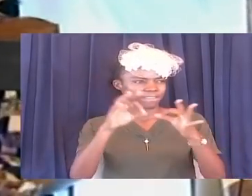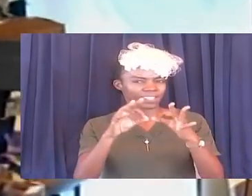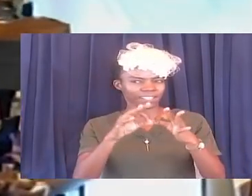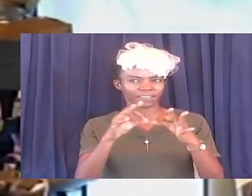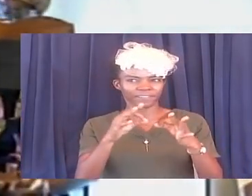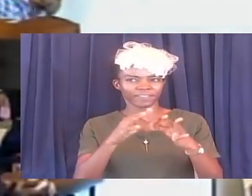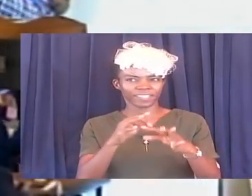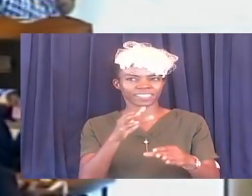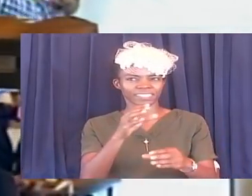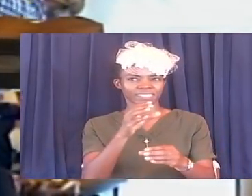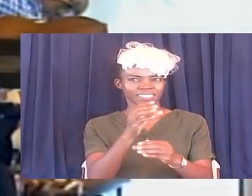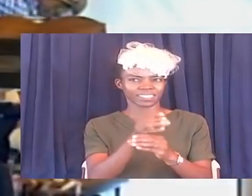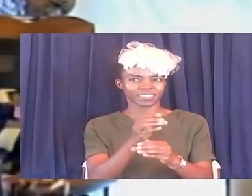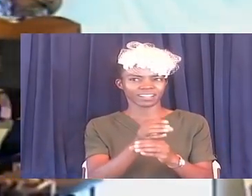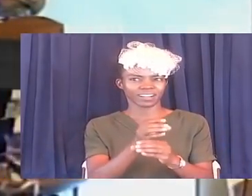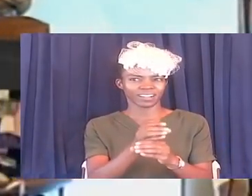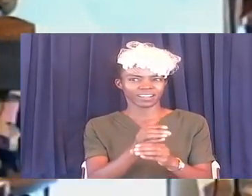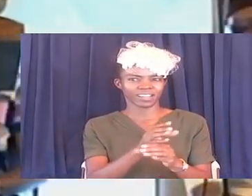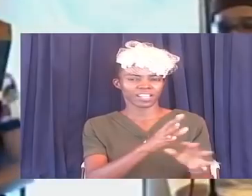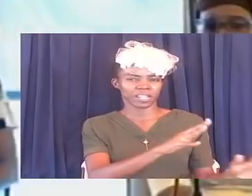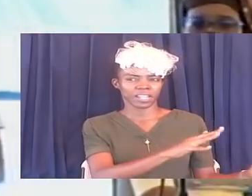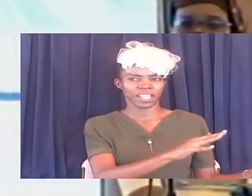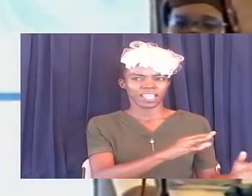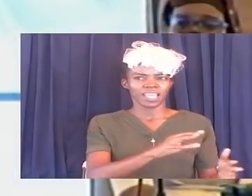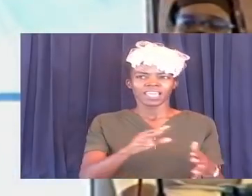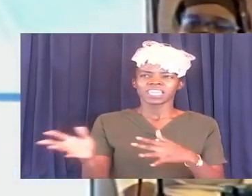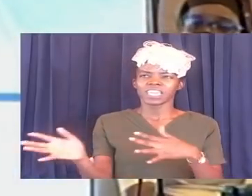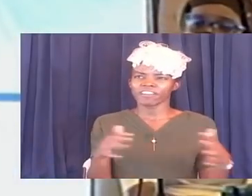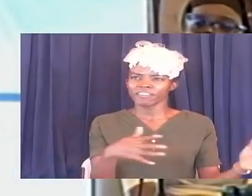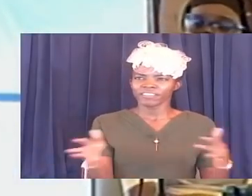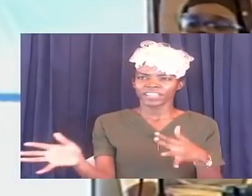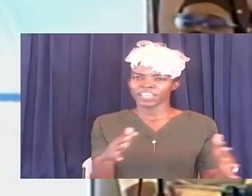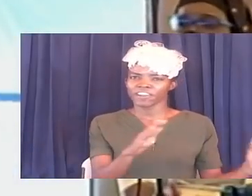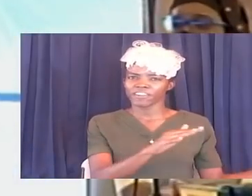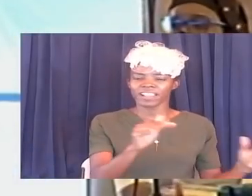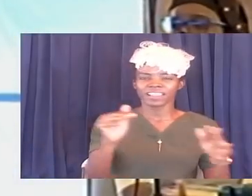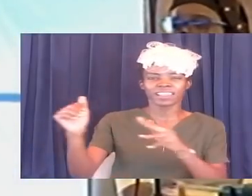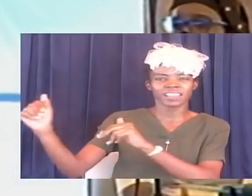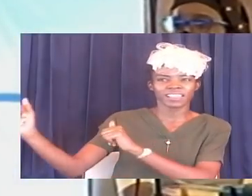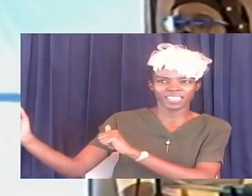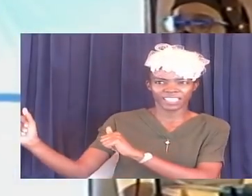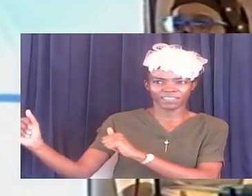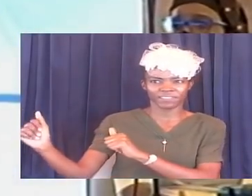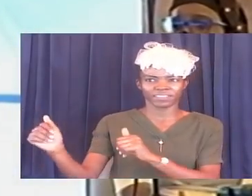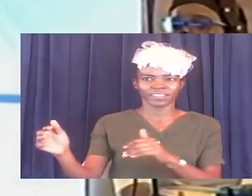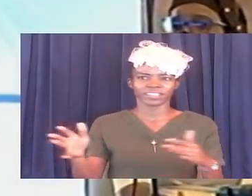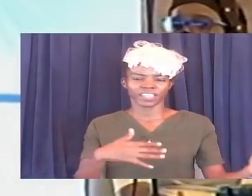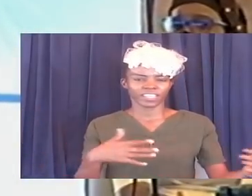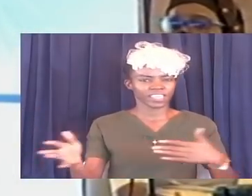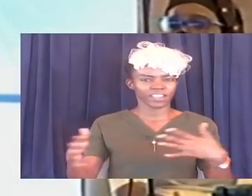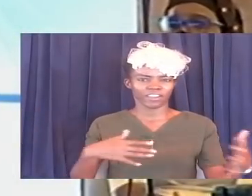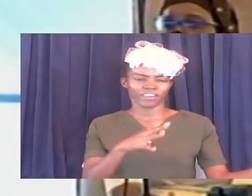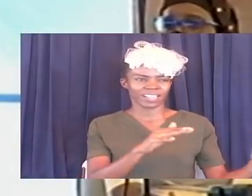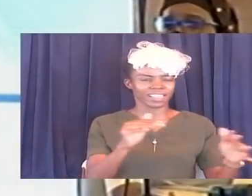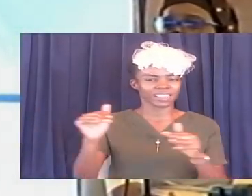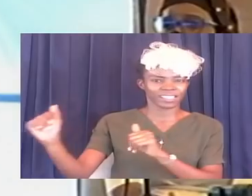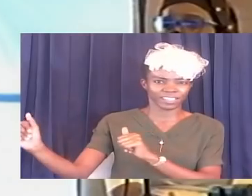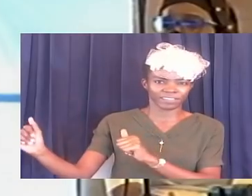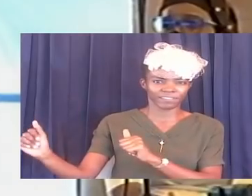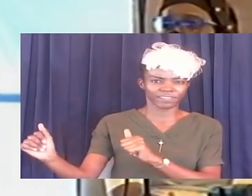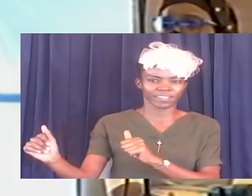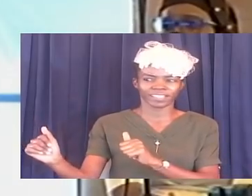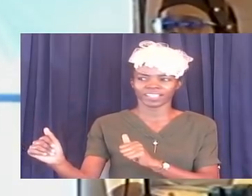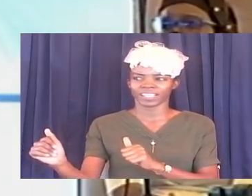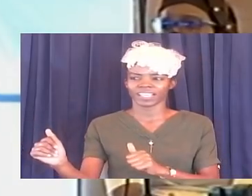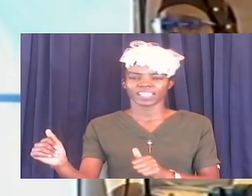Hallelujah. And if we can get to that place where it's a check me, Lord, if there's